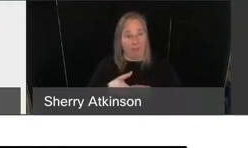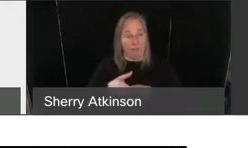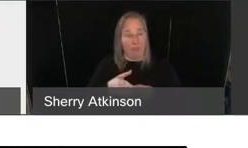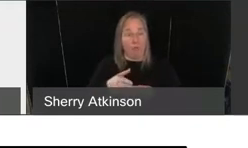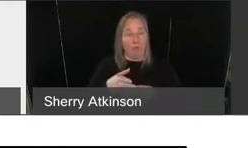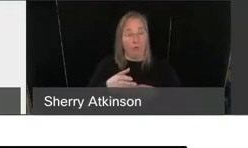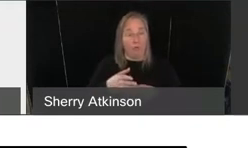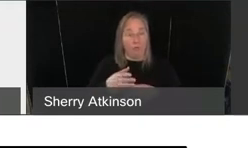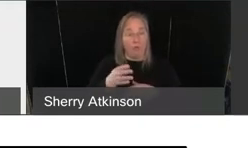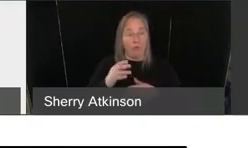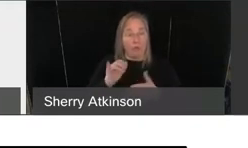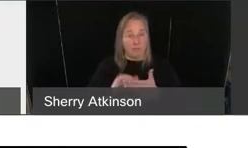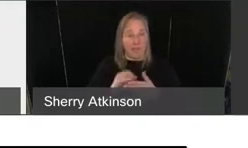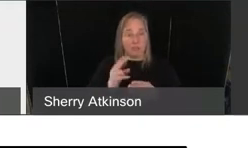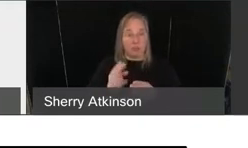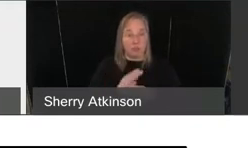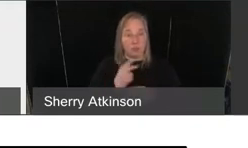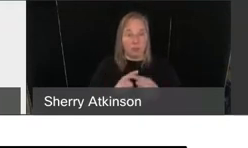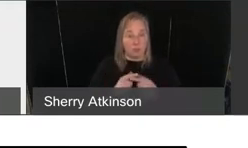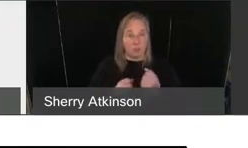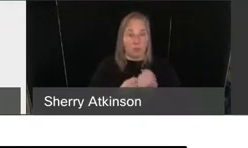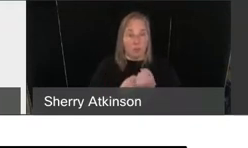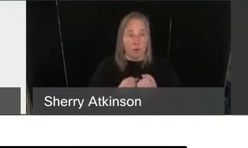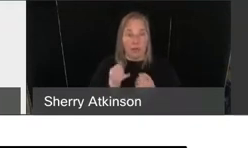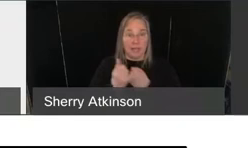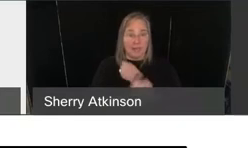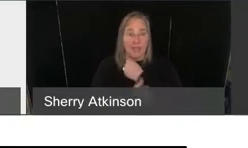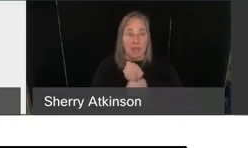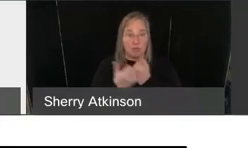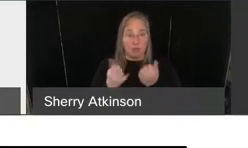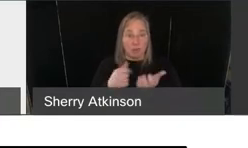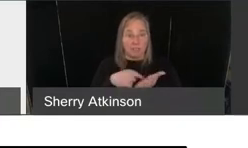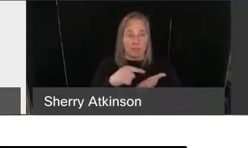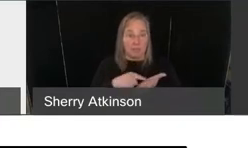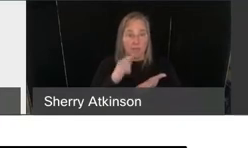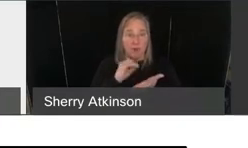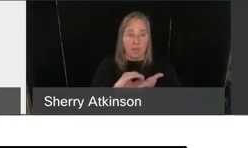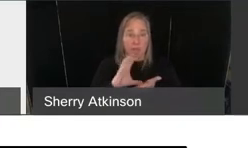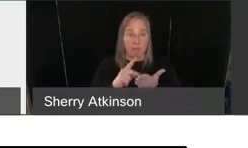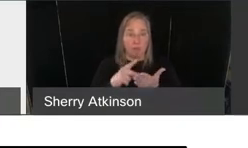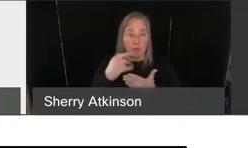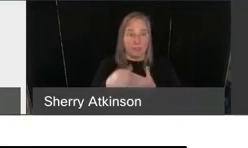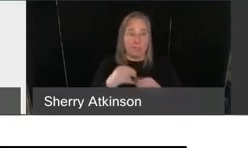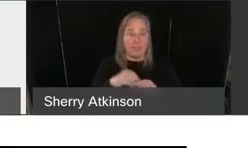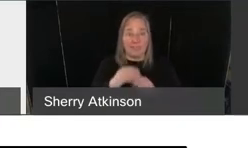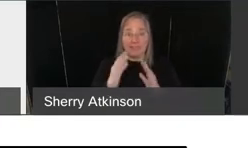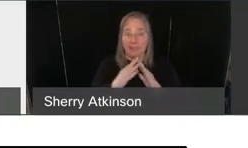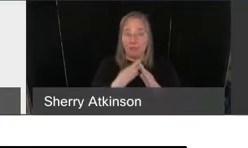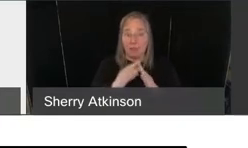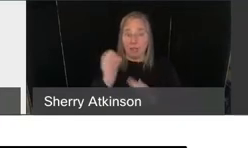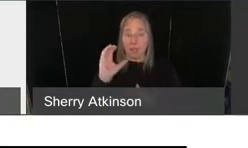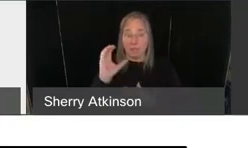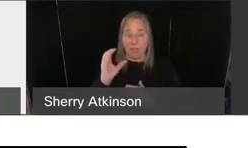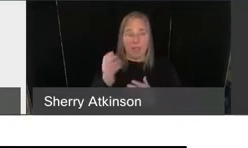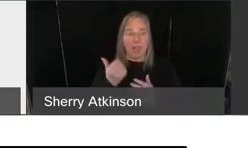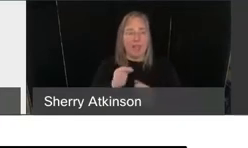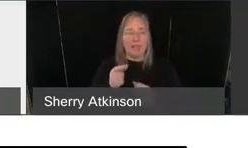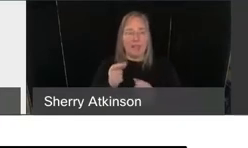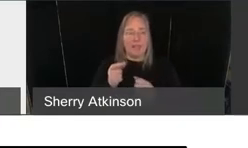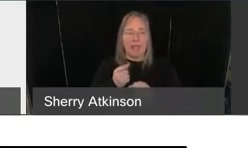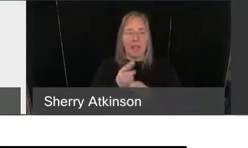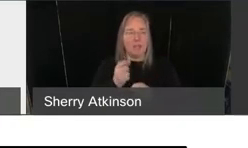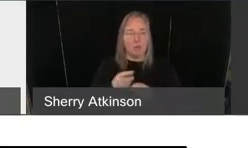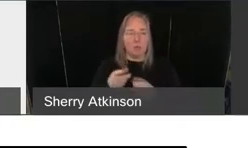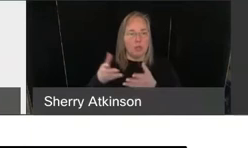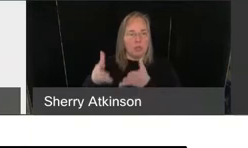after it is used to support the county's current expenses for capital projects in downtown Columbia, any annual surplus may then